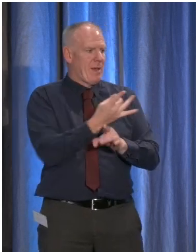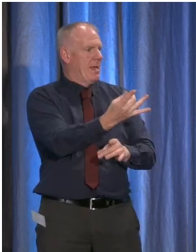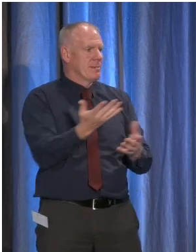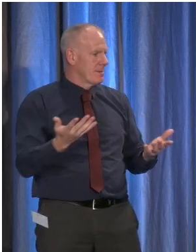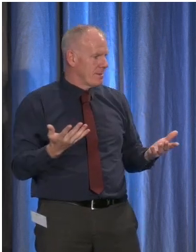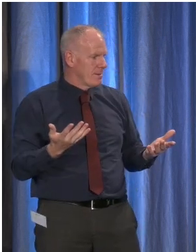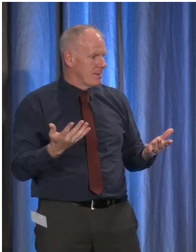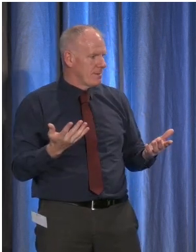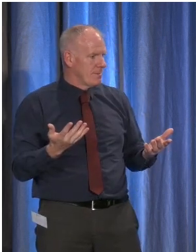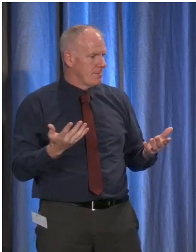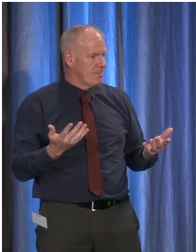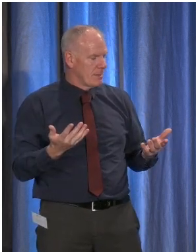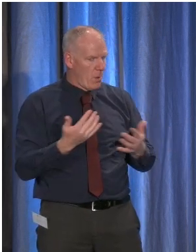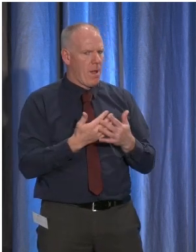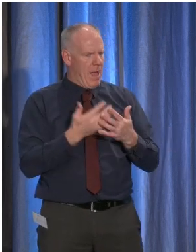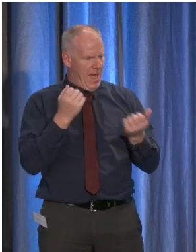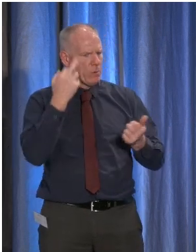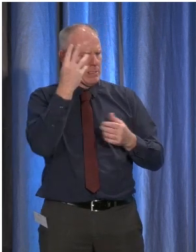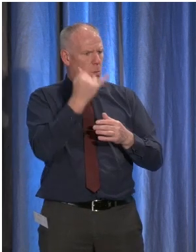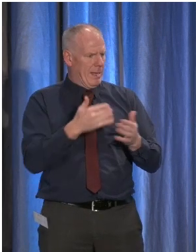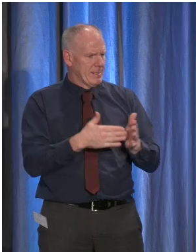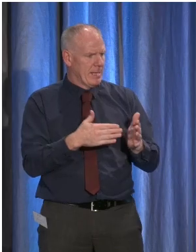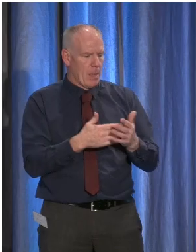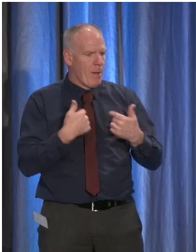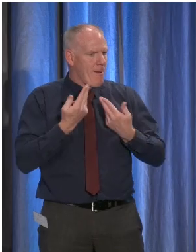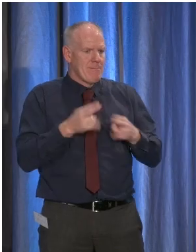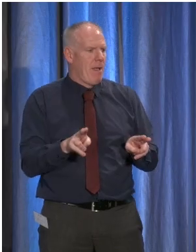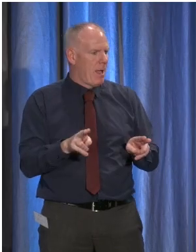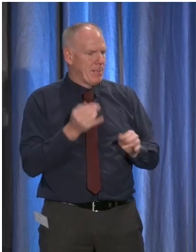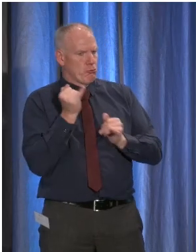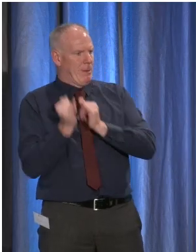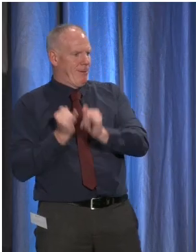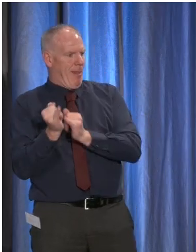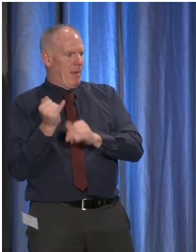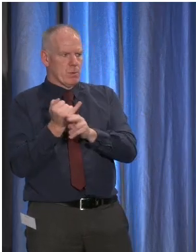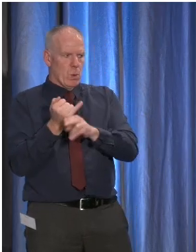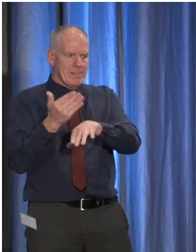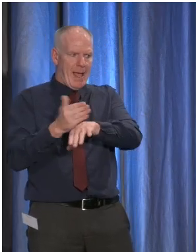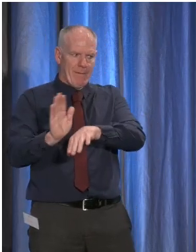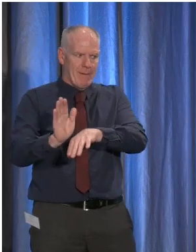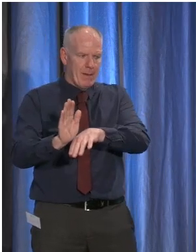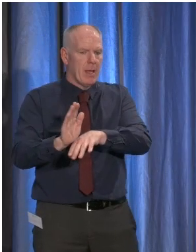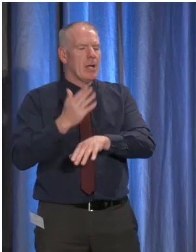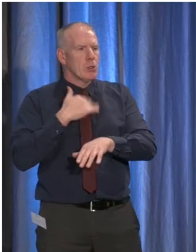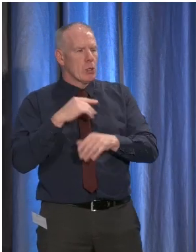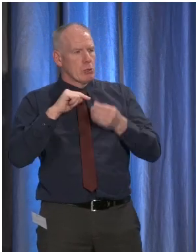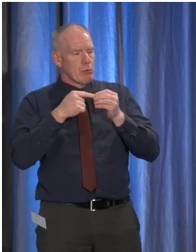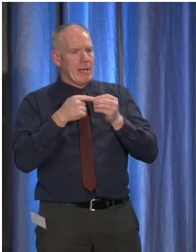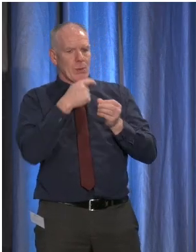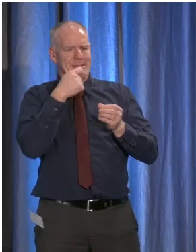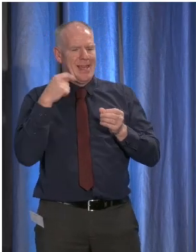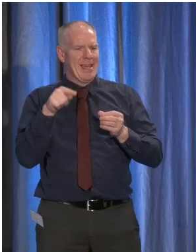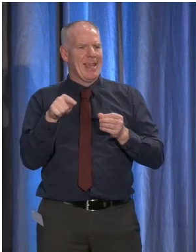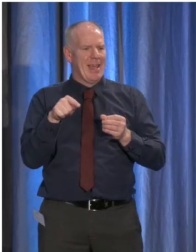it. There's a logic in that, and we are not being critical of school staff. We're just trying to